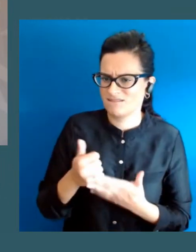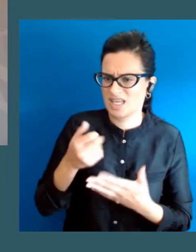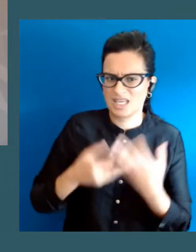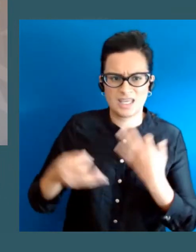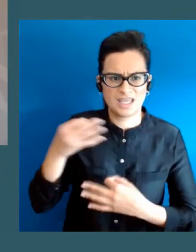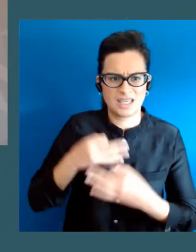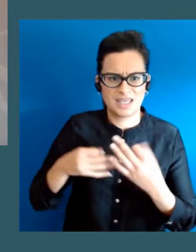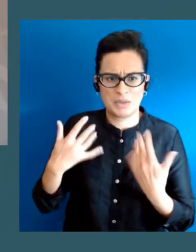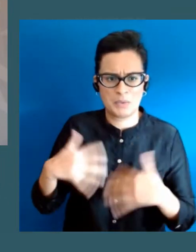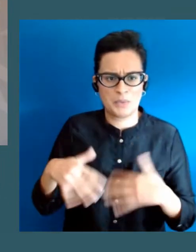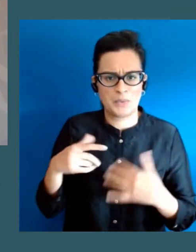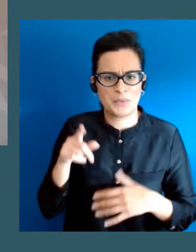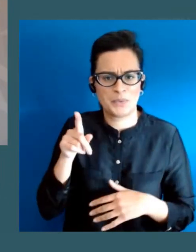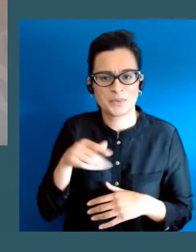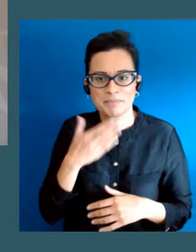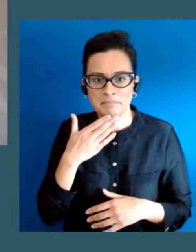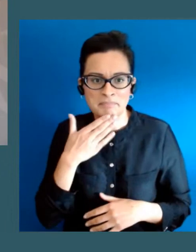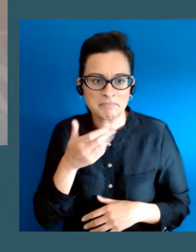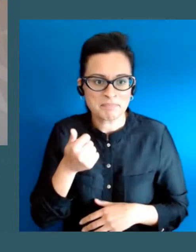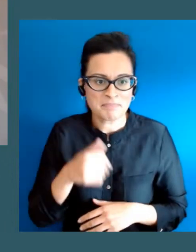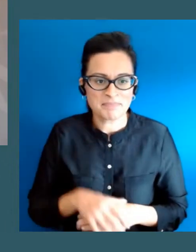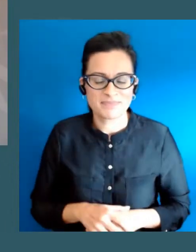me. Thank you. But